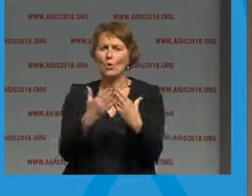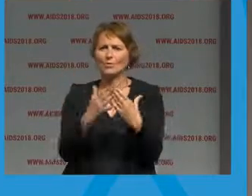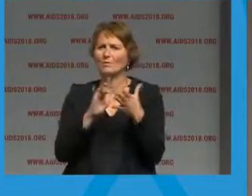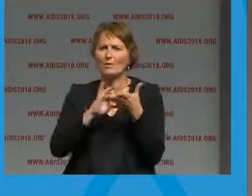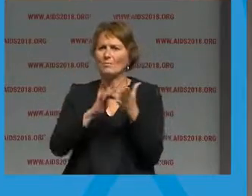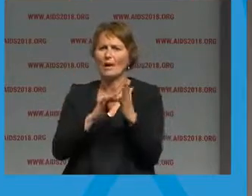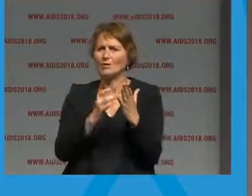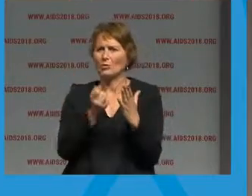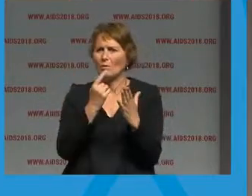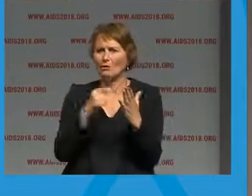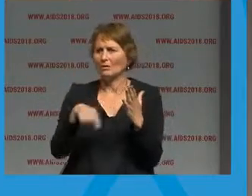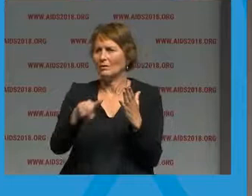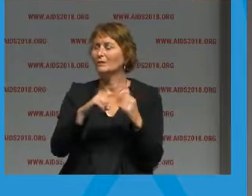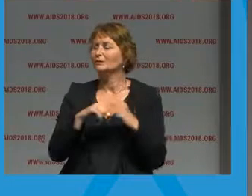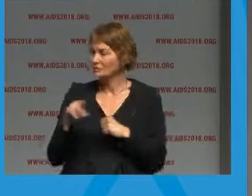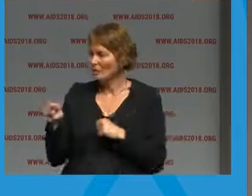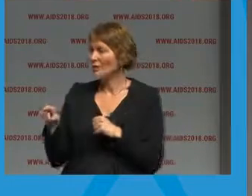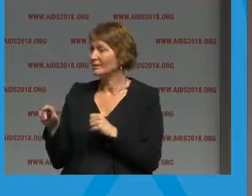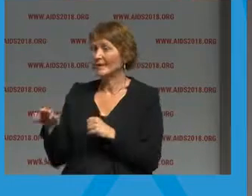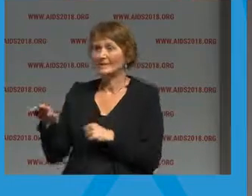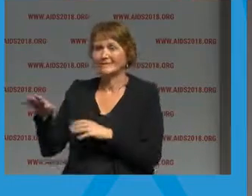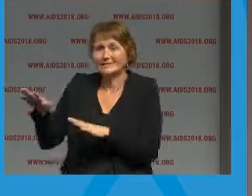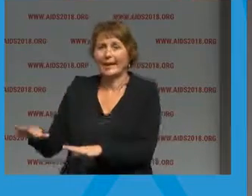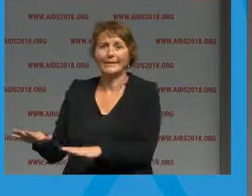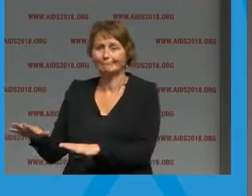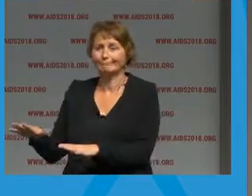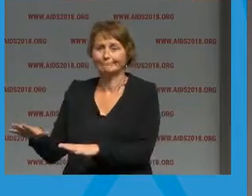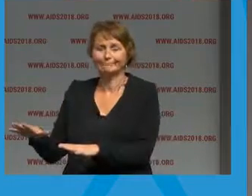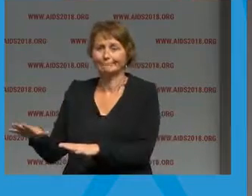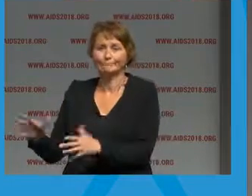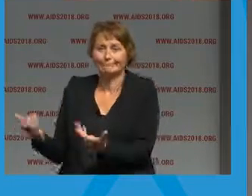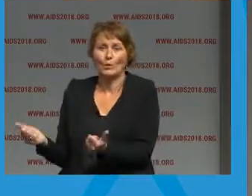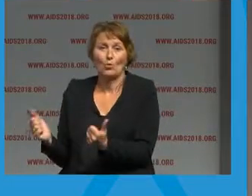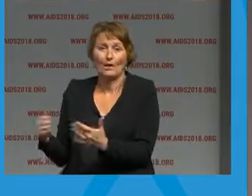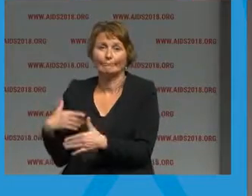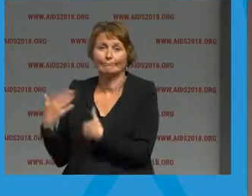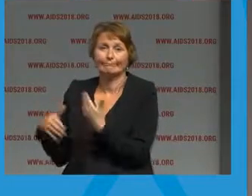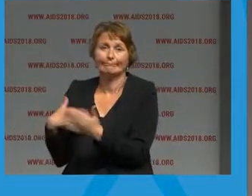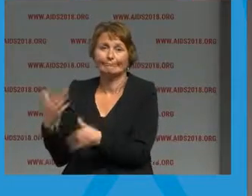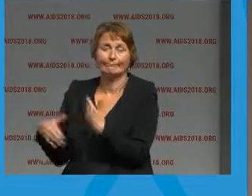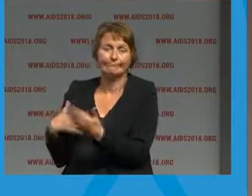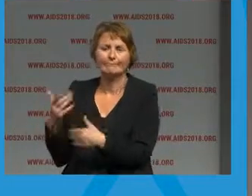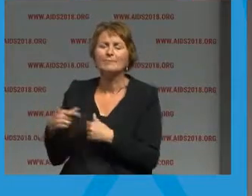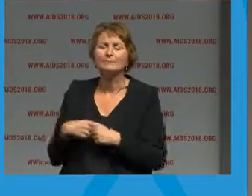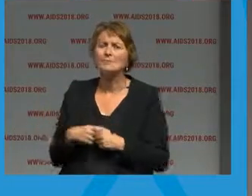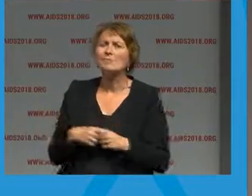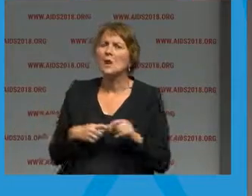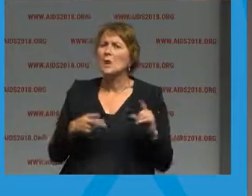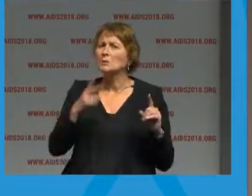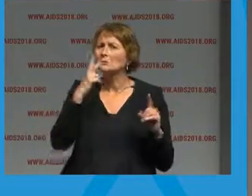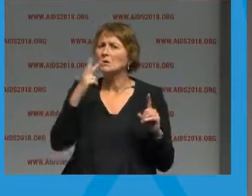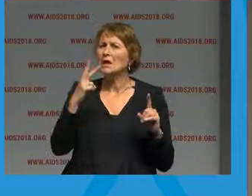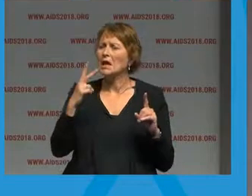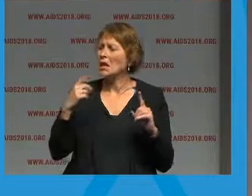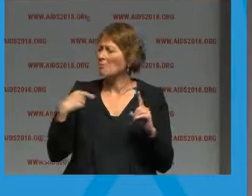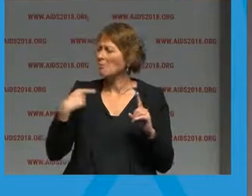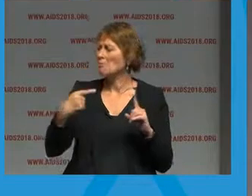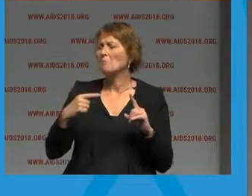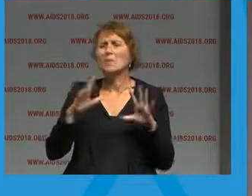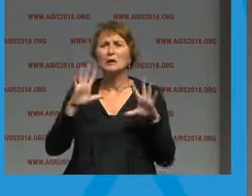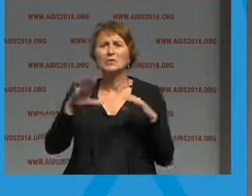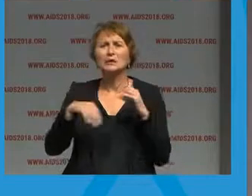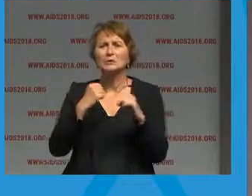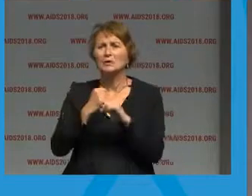became comfortable in that space. And the wonderful things that we have seen over the last decade or